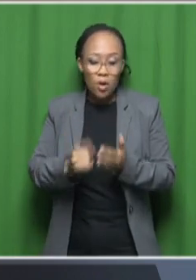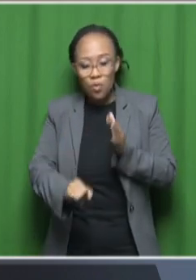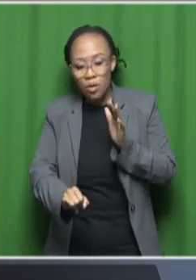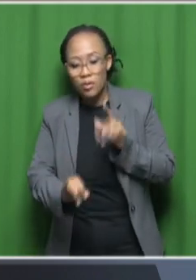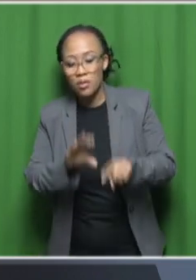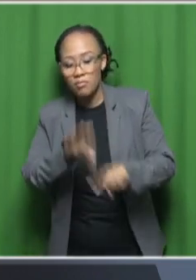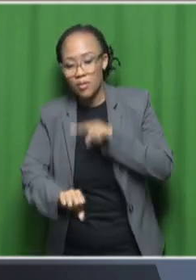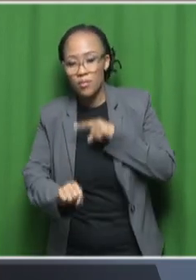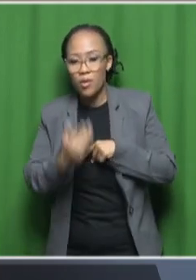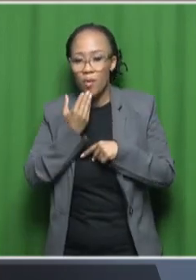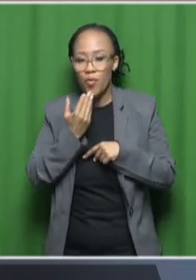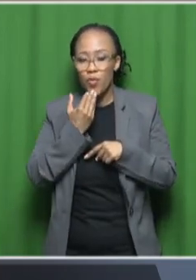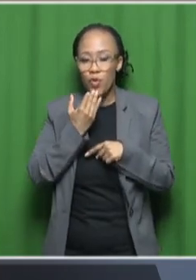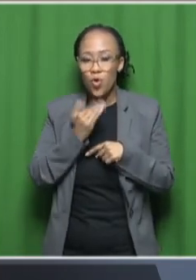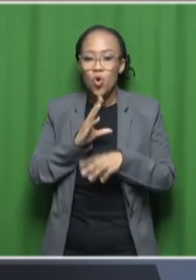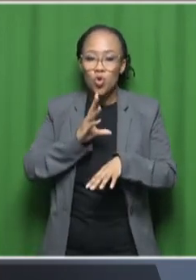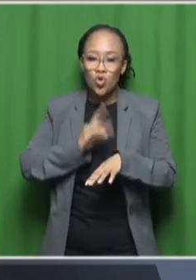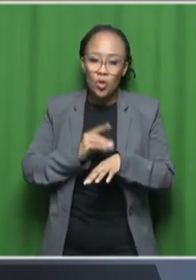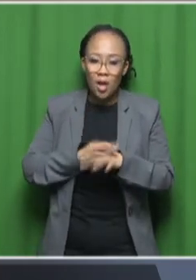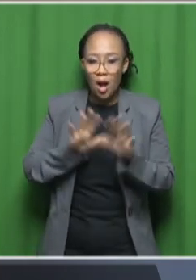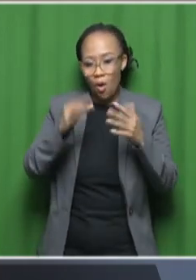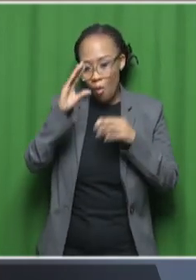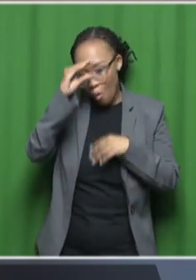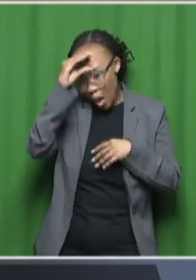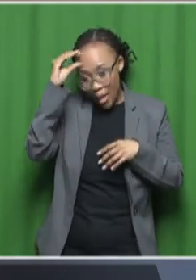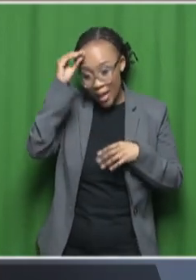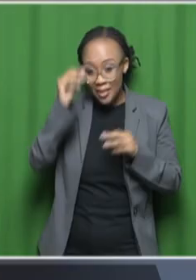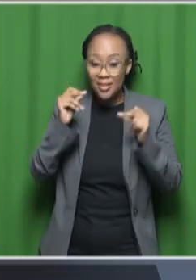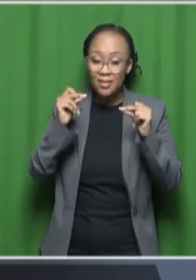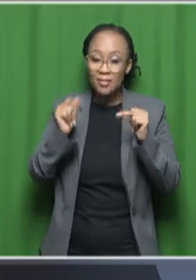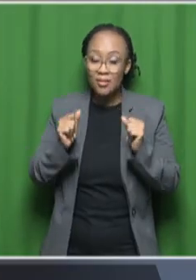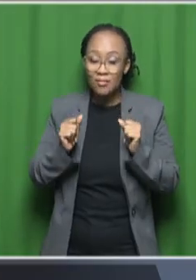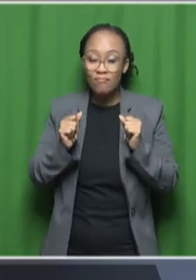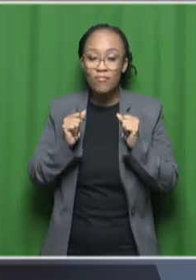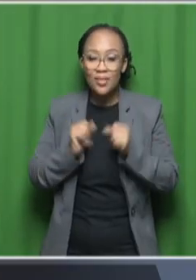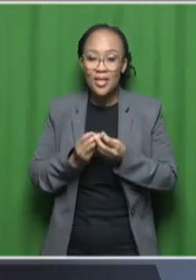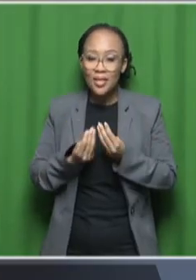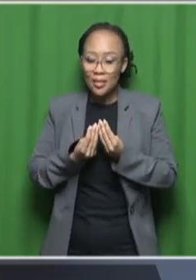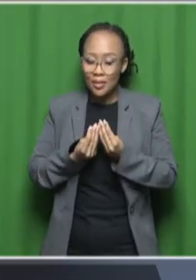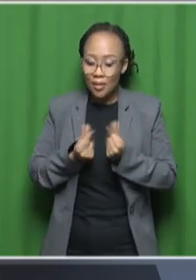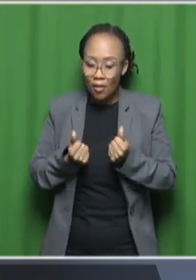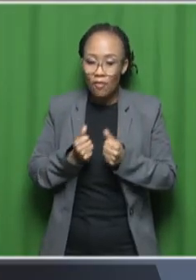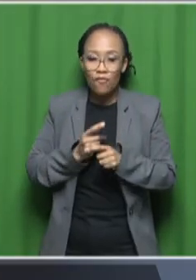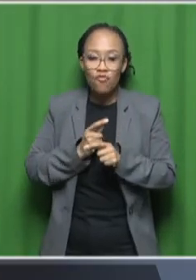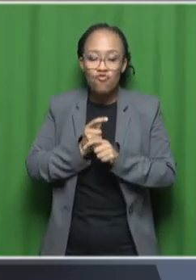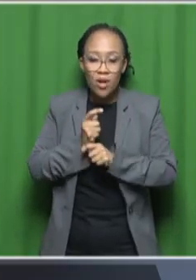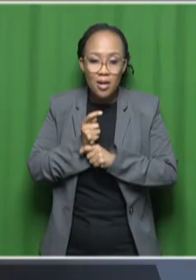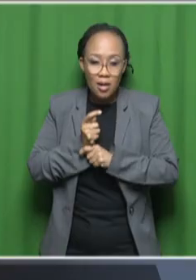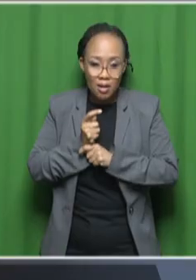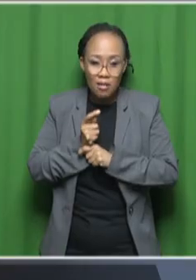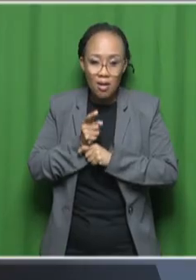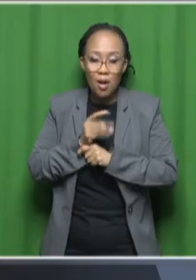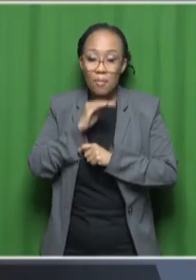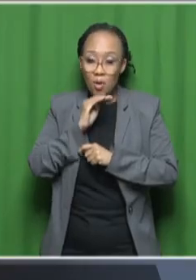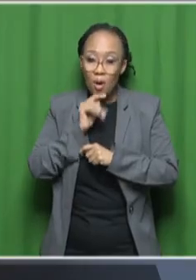professional and it is treated, it really prevents that from escalating to rheumatic heart disease